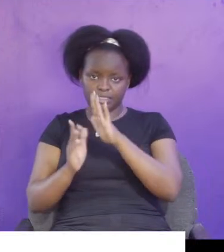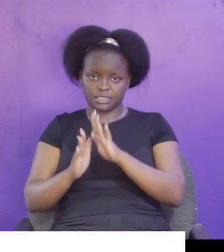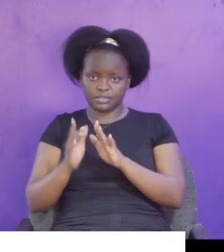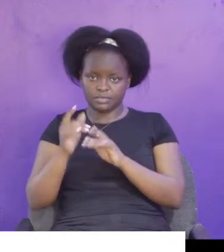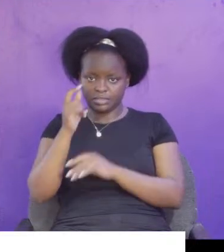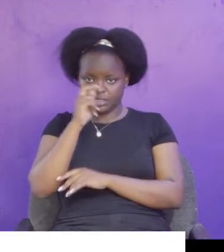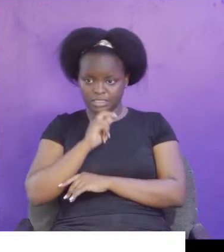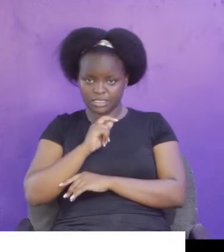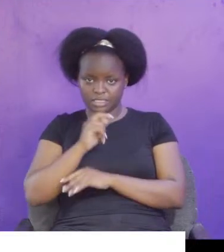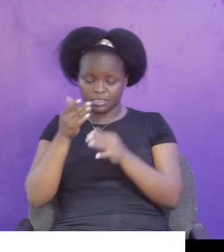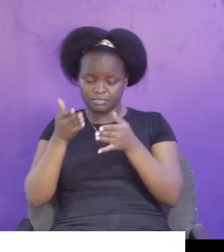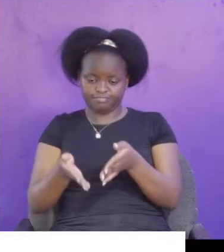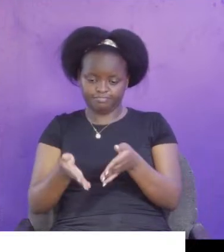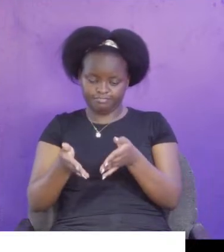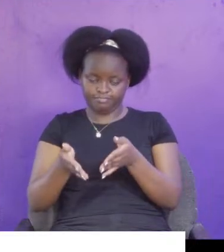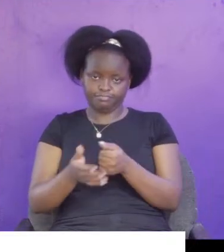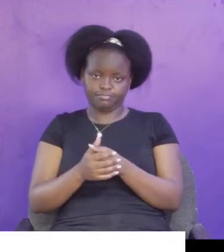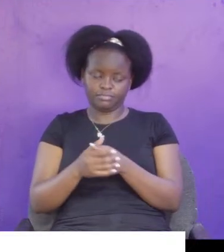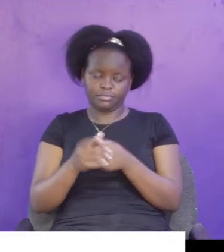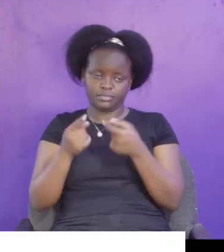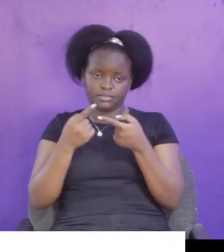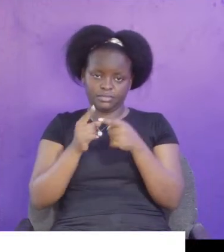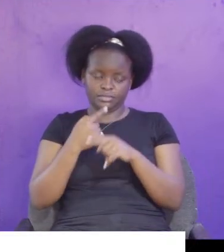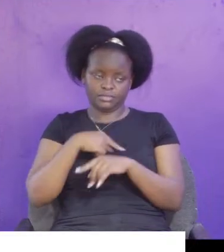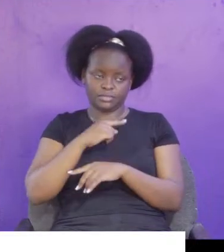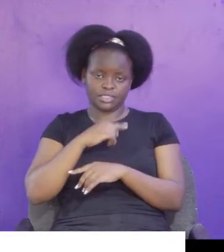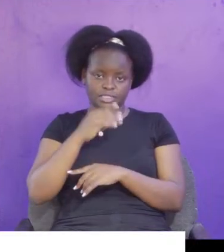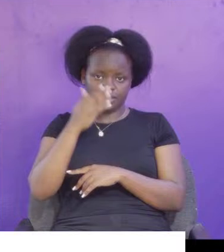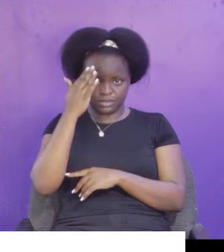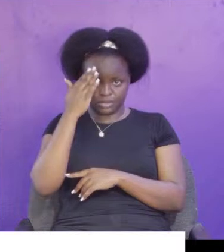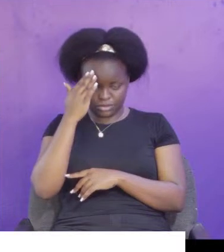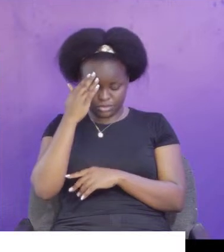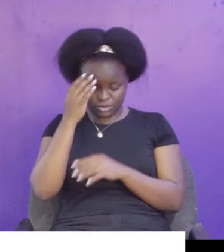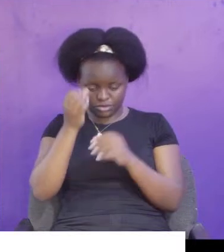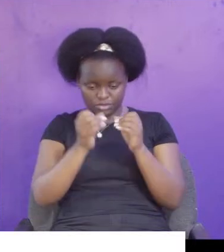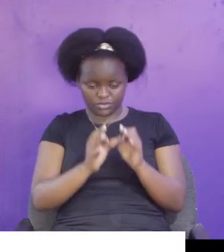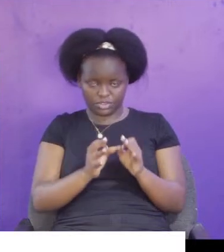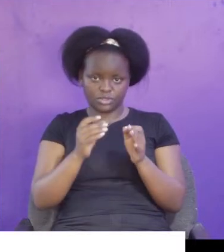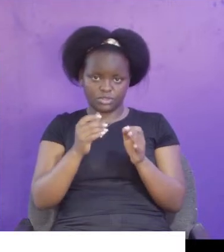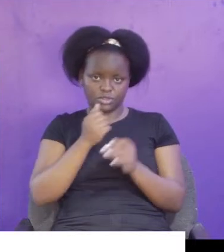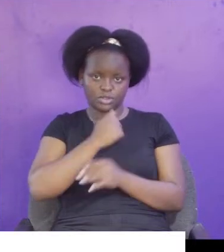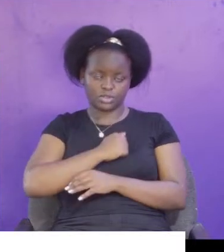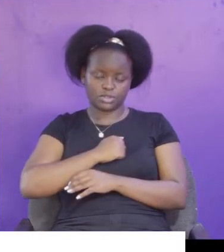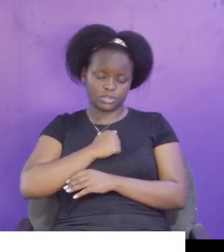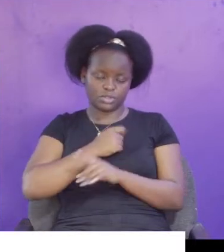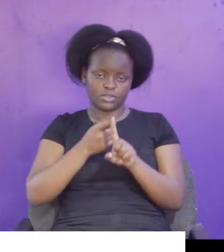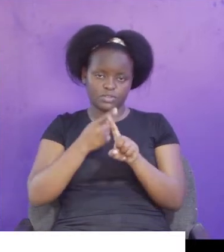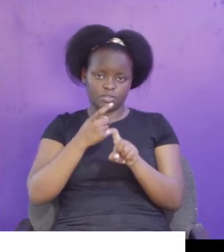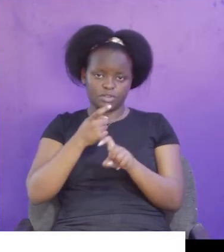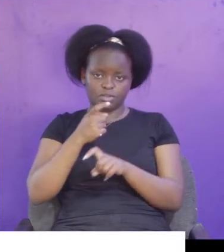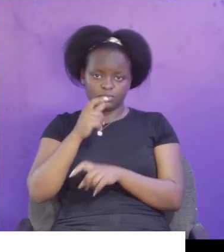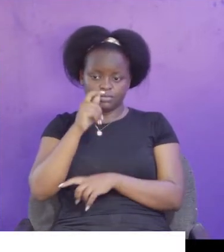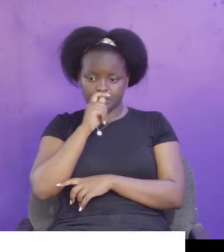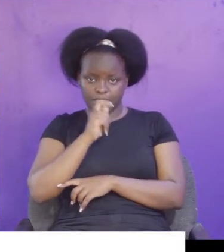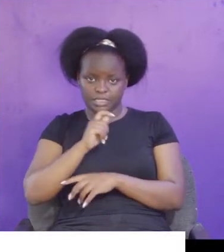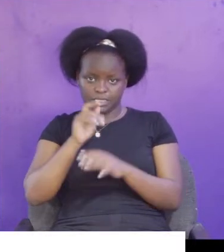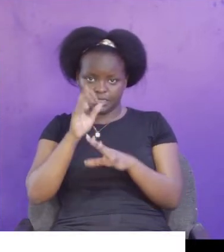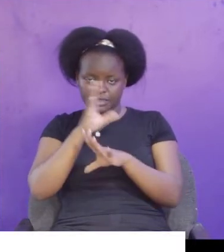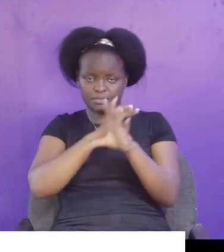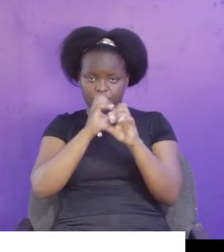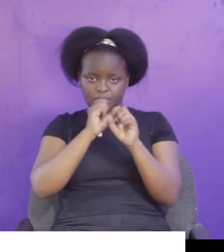present, but we acknowledge the formal condolences from President Samia Suluhu